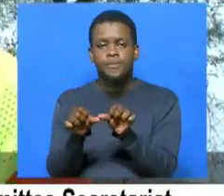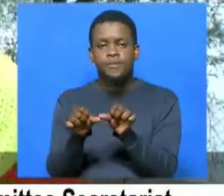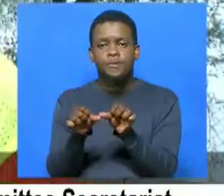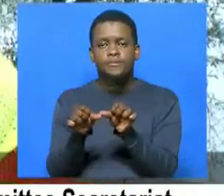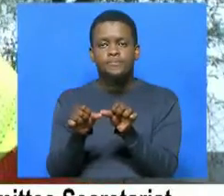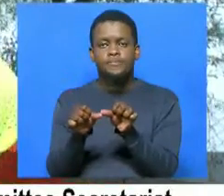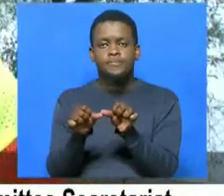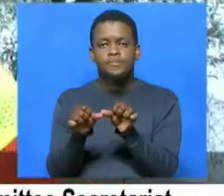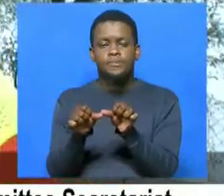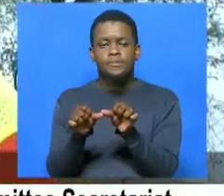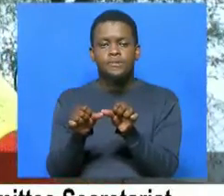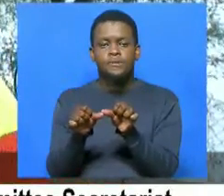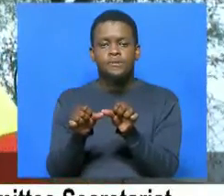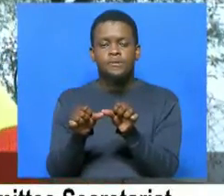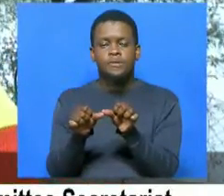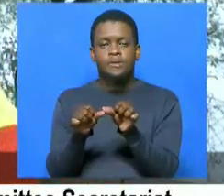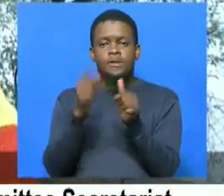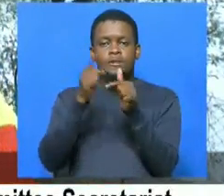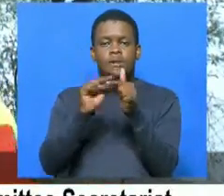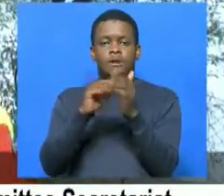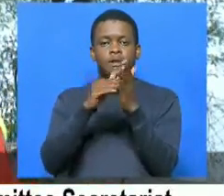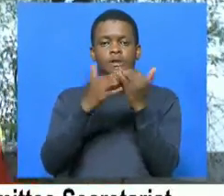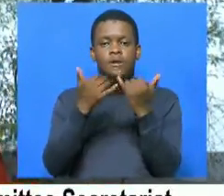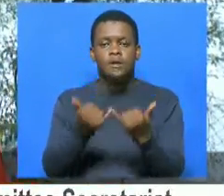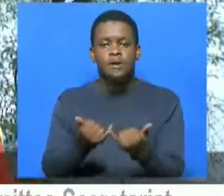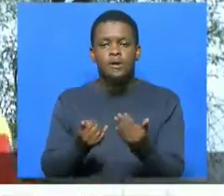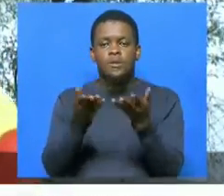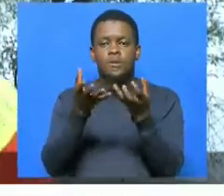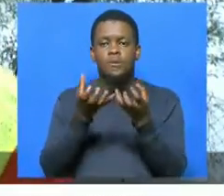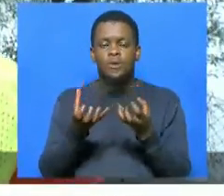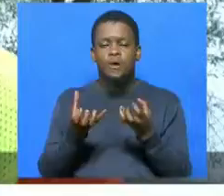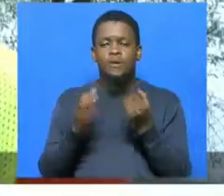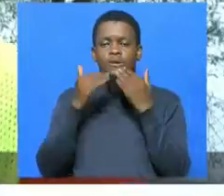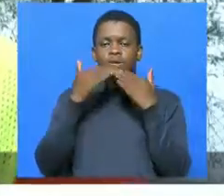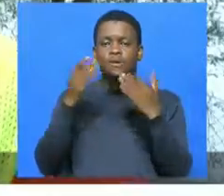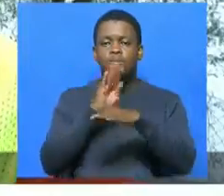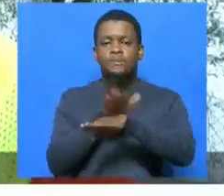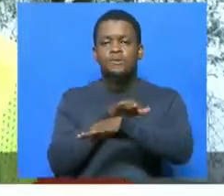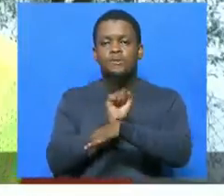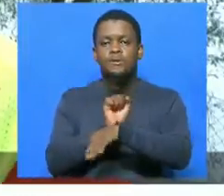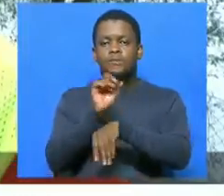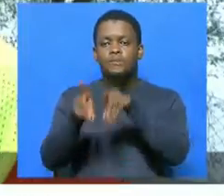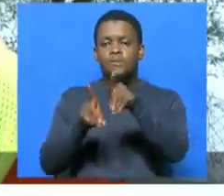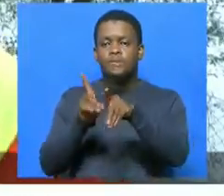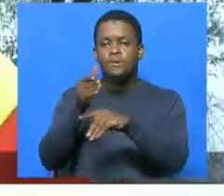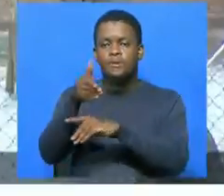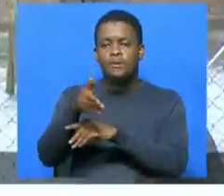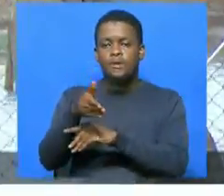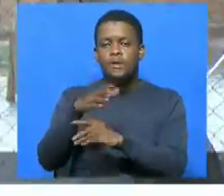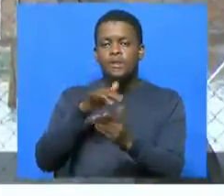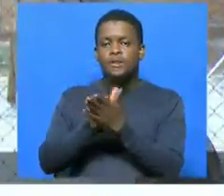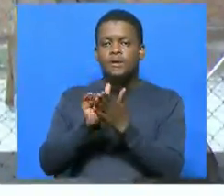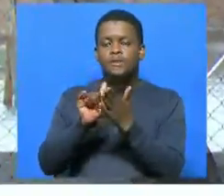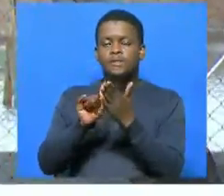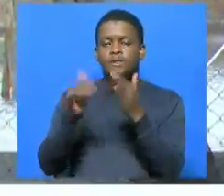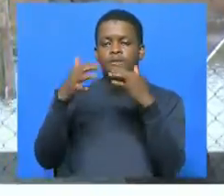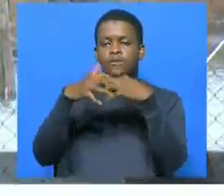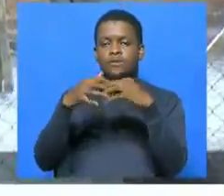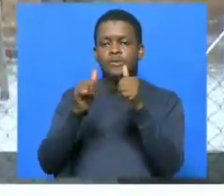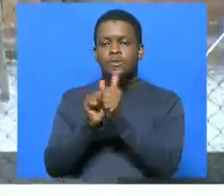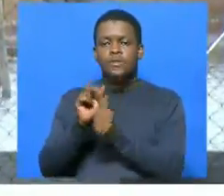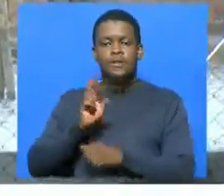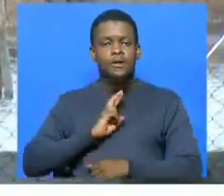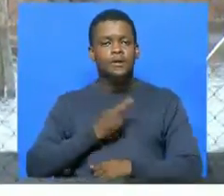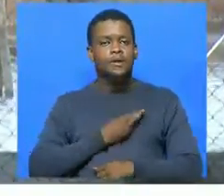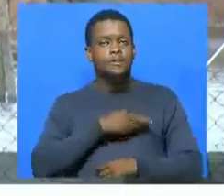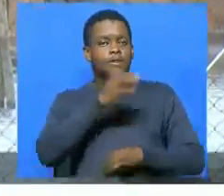by flooding in the township. I would also like to give gratitude to the business community which joined forces with us to address this